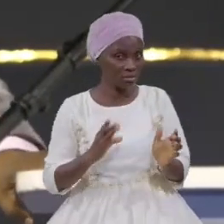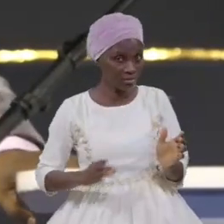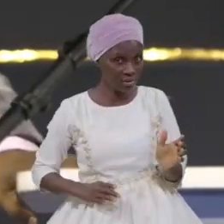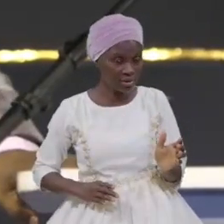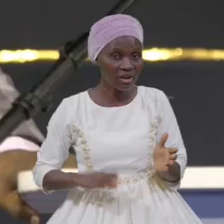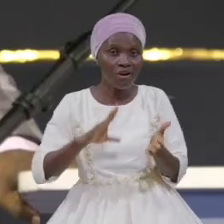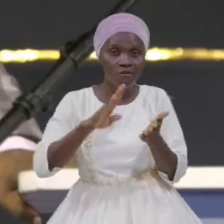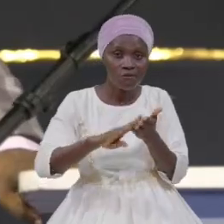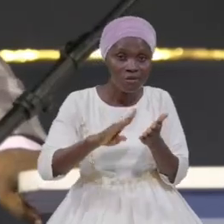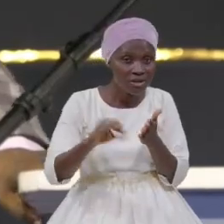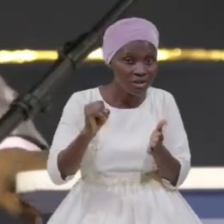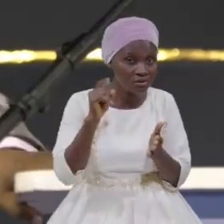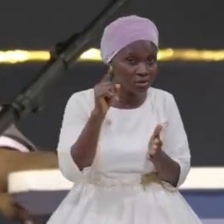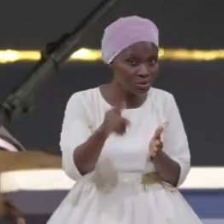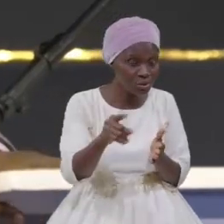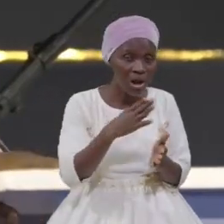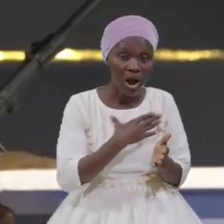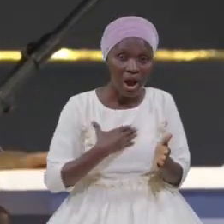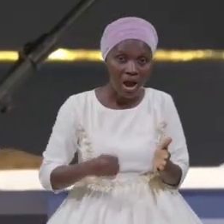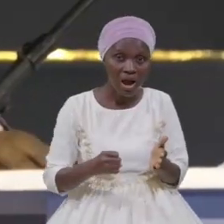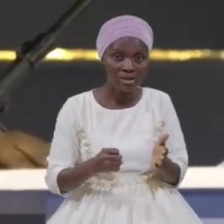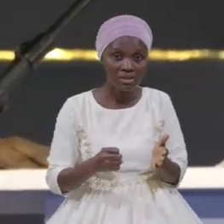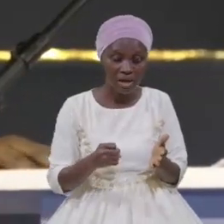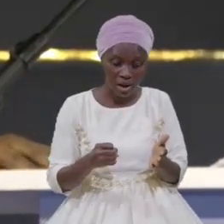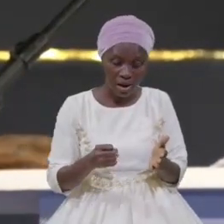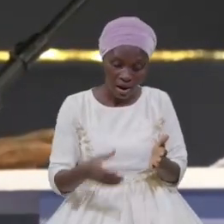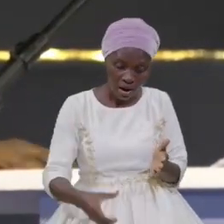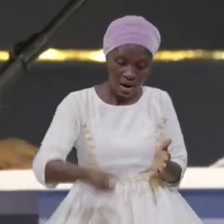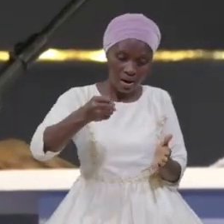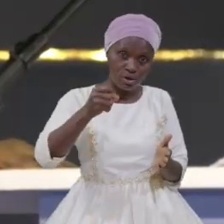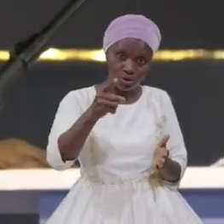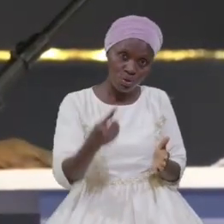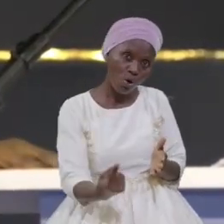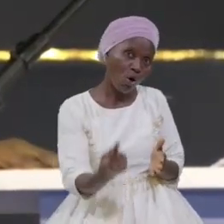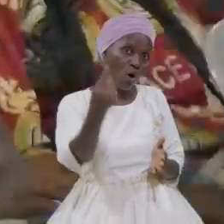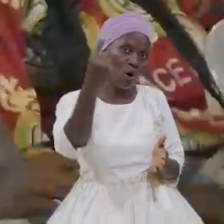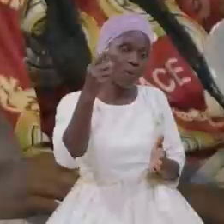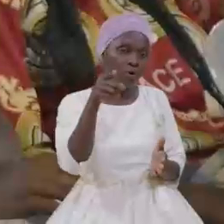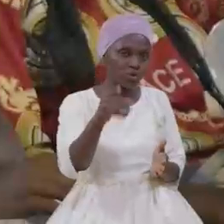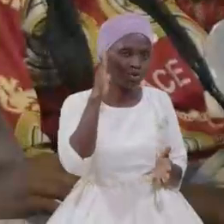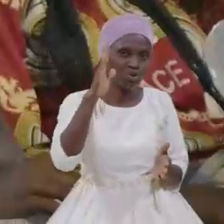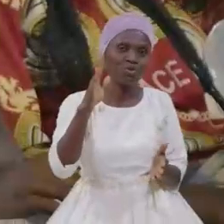you and pulls you up, you'll get to the glory of God.